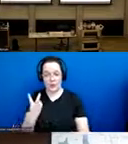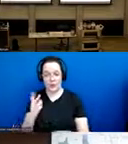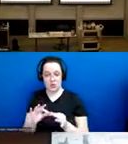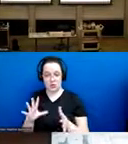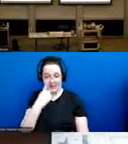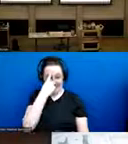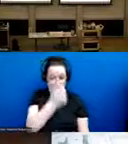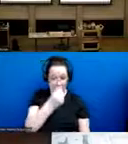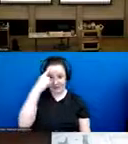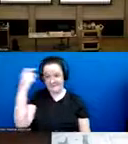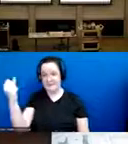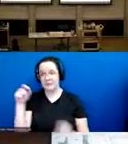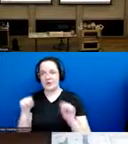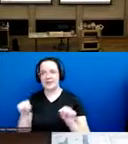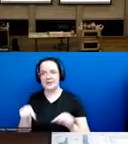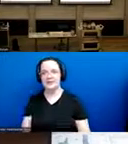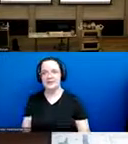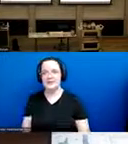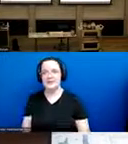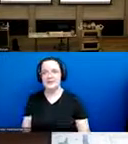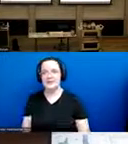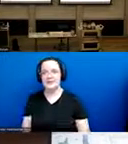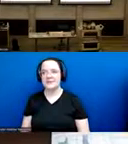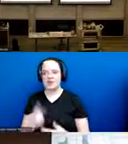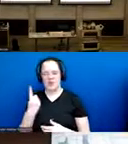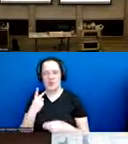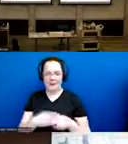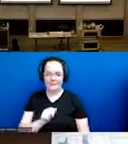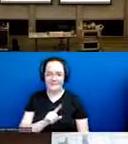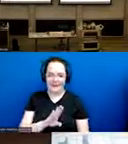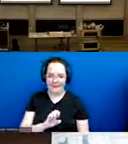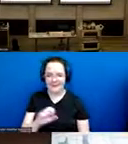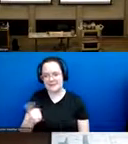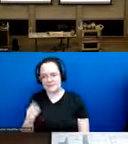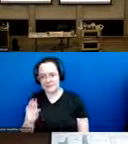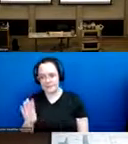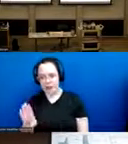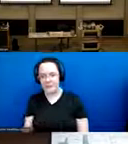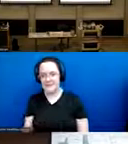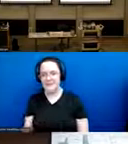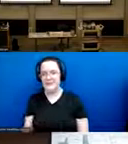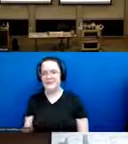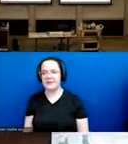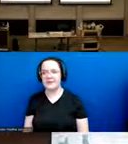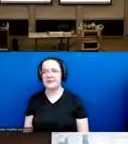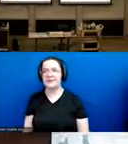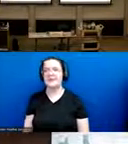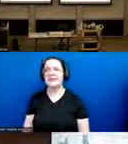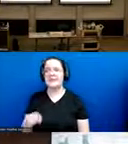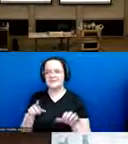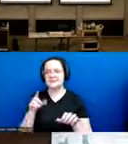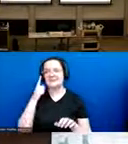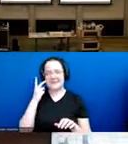called Alice. You see here the storage time and the retrieval of the photon. Here the same thing, storage time, retrieval of the